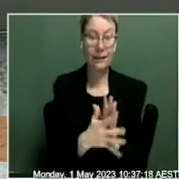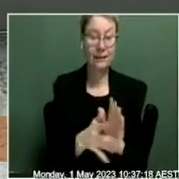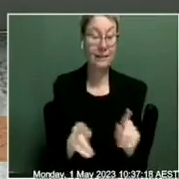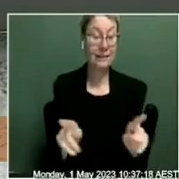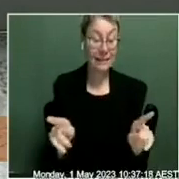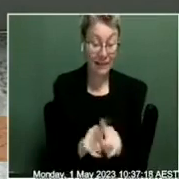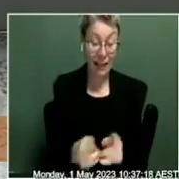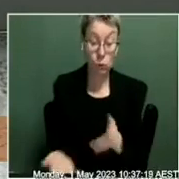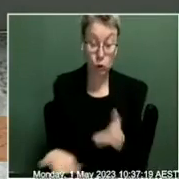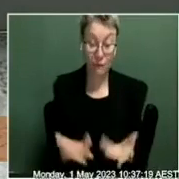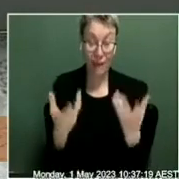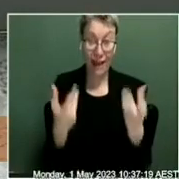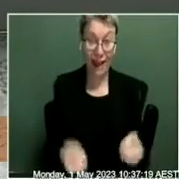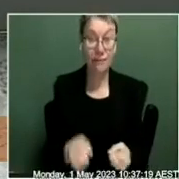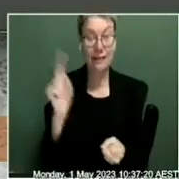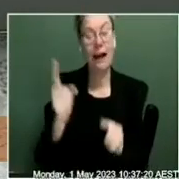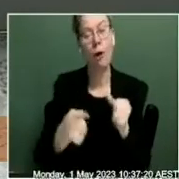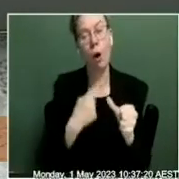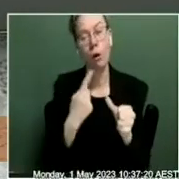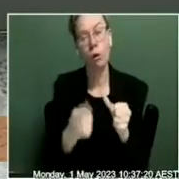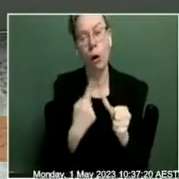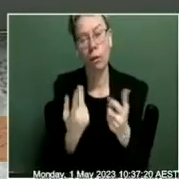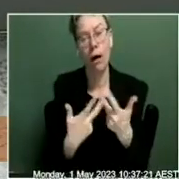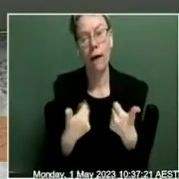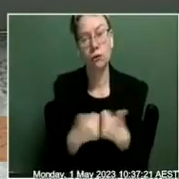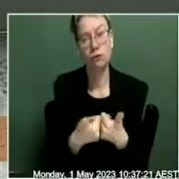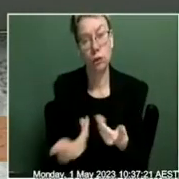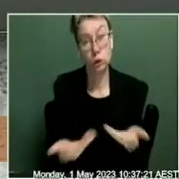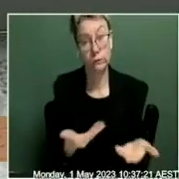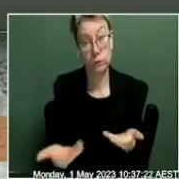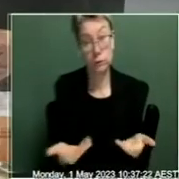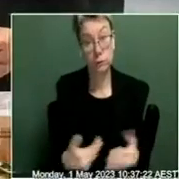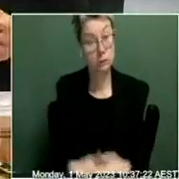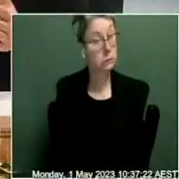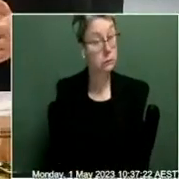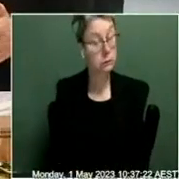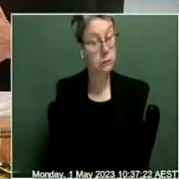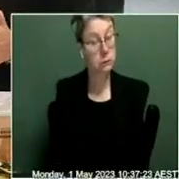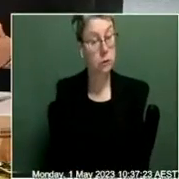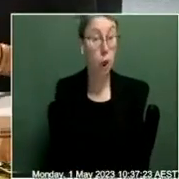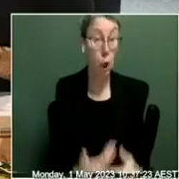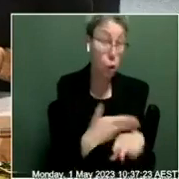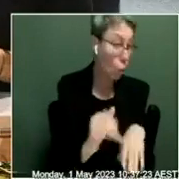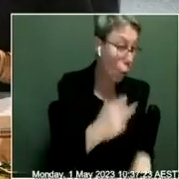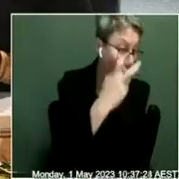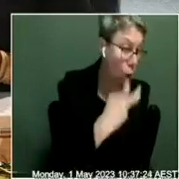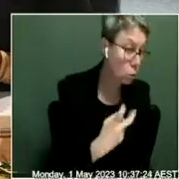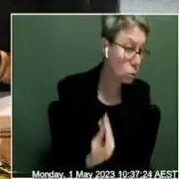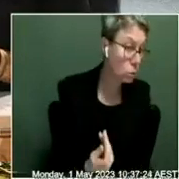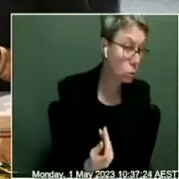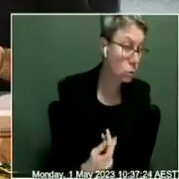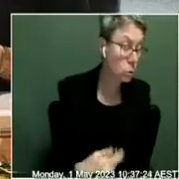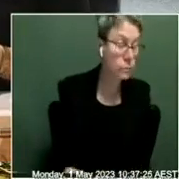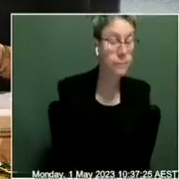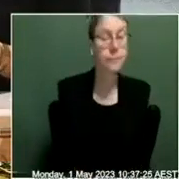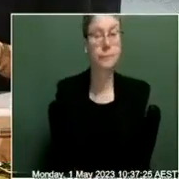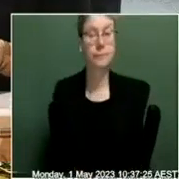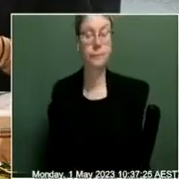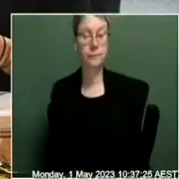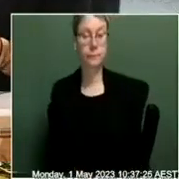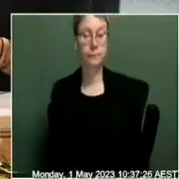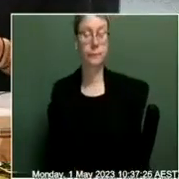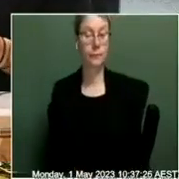The government's commitment in that statement was certainly around having a dedicated health-led response